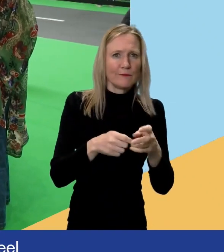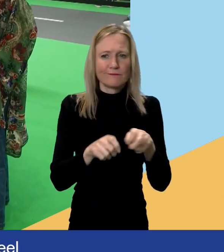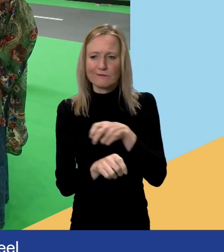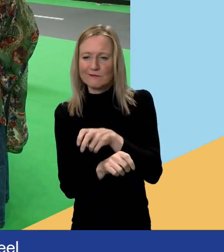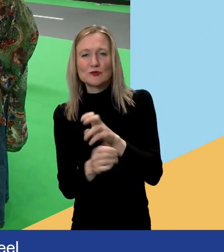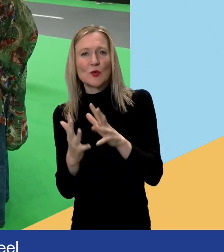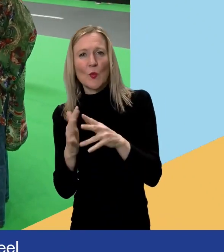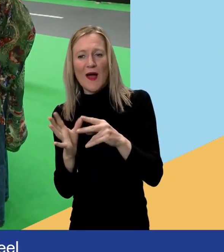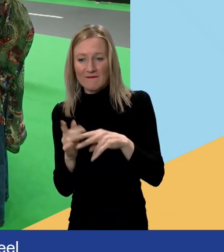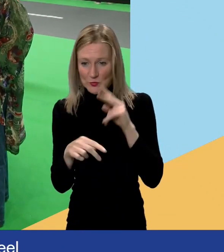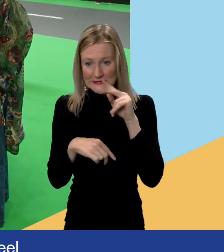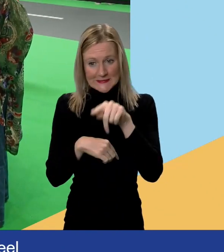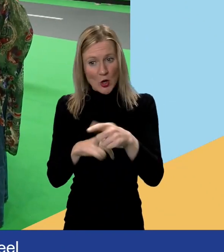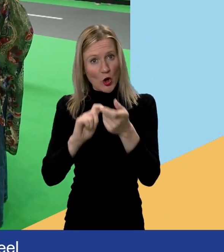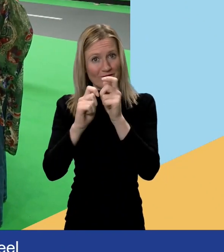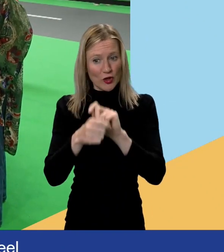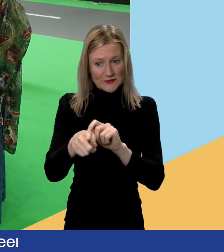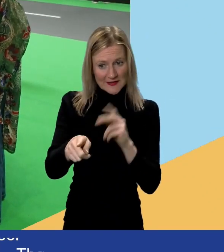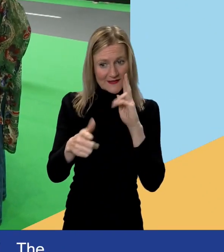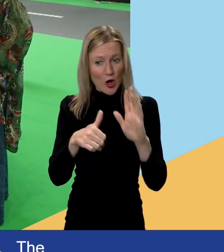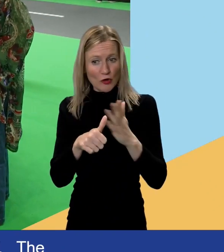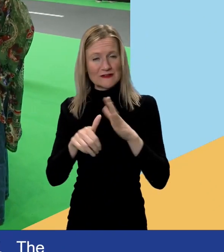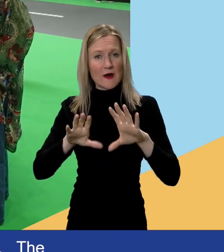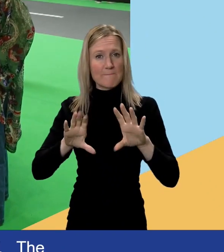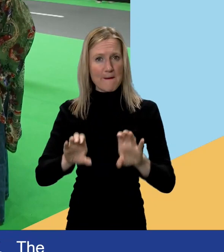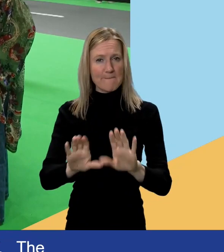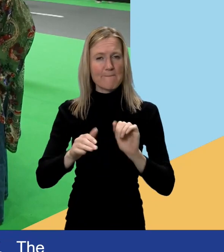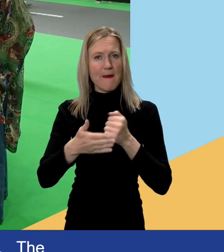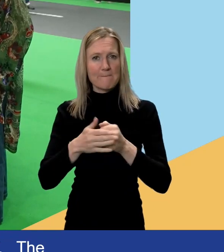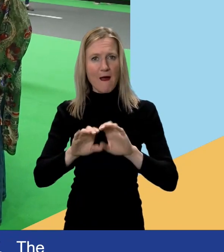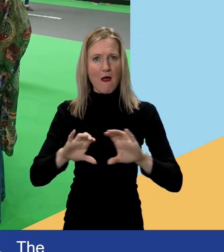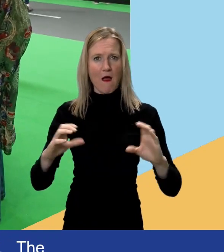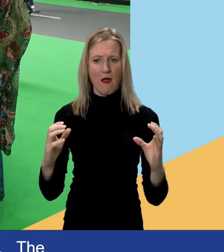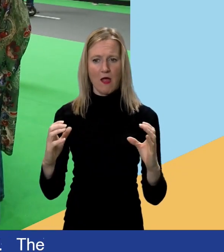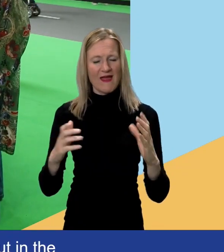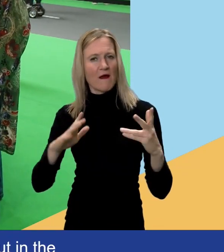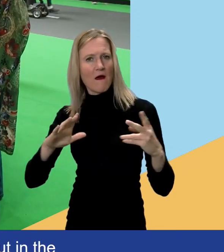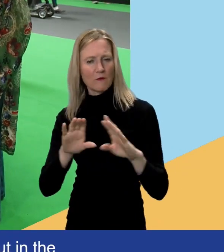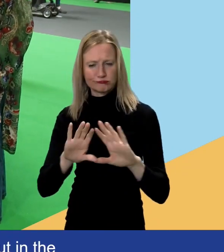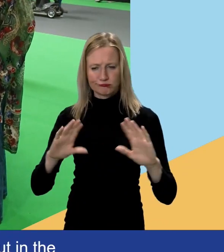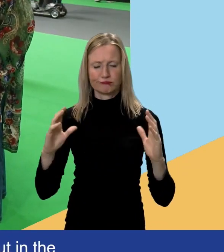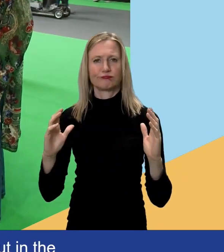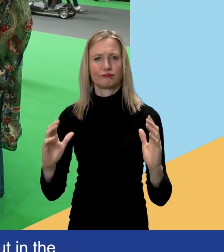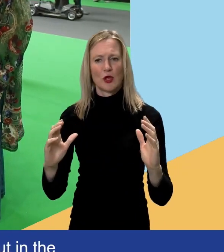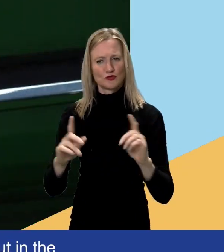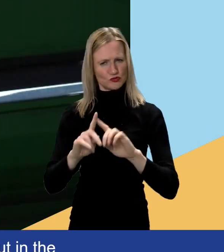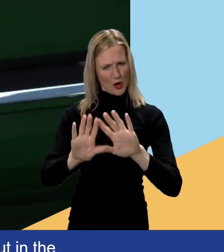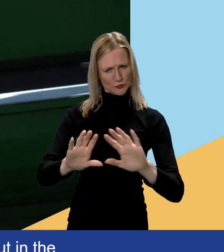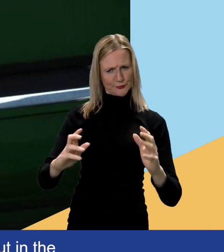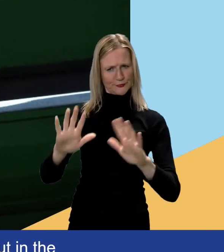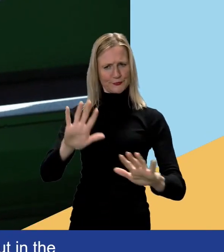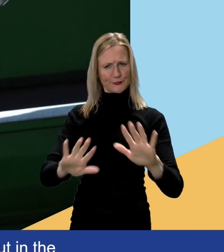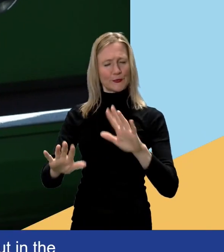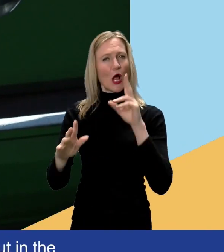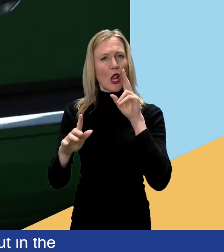really good job here. You can see where they've put in the original bumper, even though they've had to cut it for part of the conversion. They've put it back in again to try and keep it looking as much